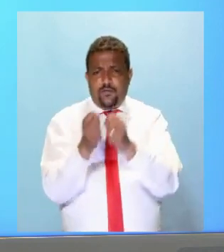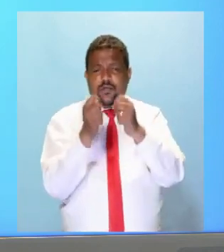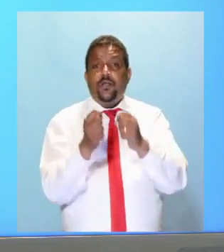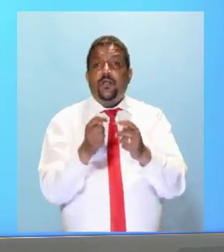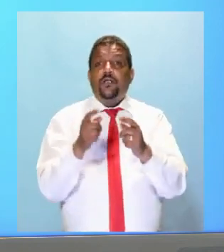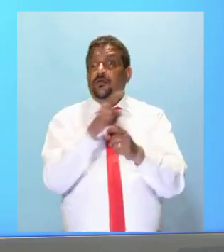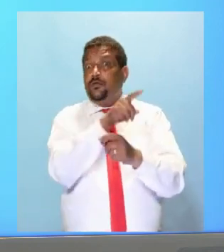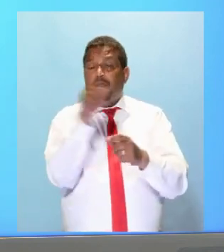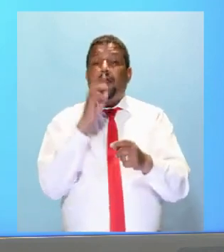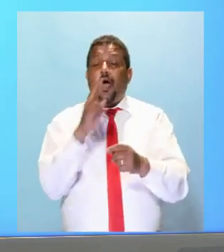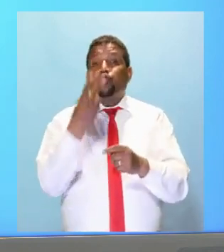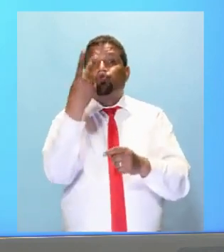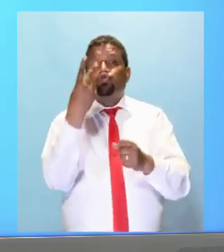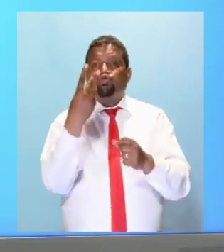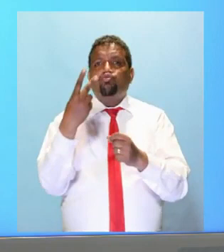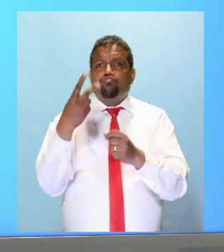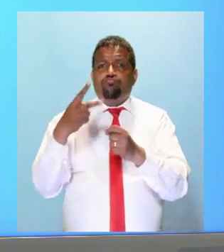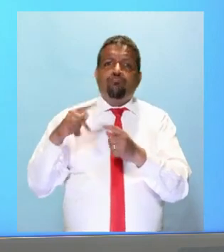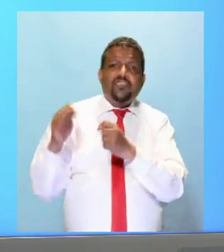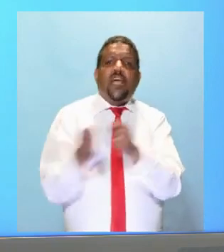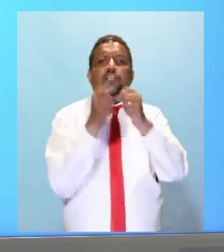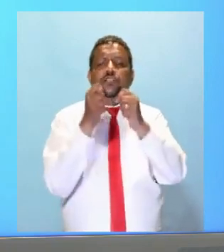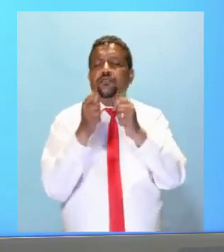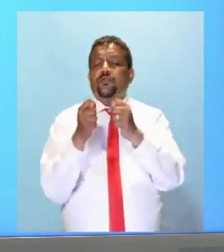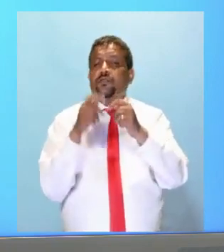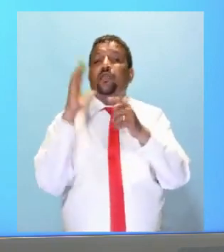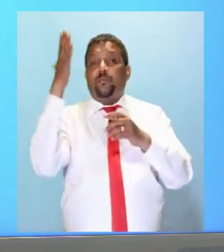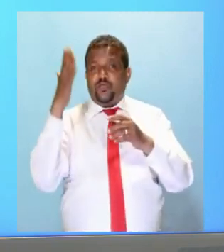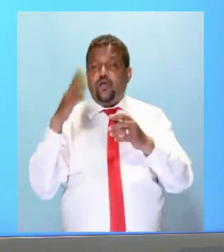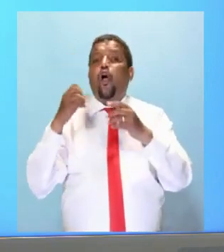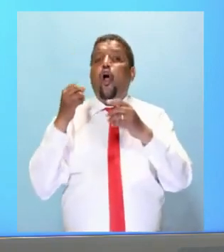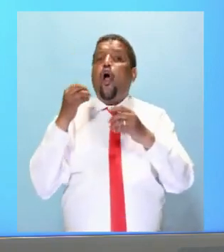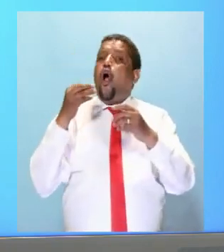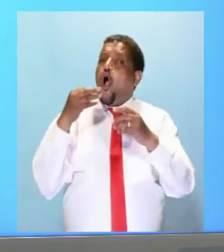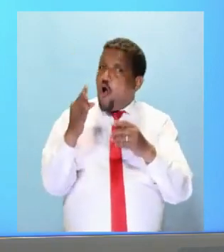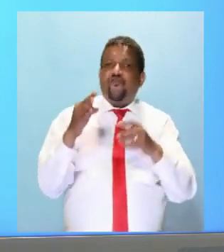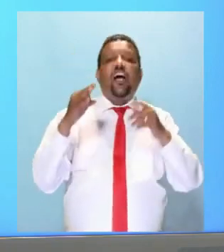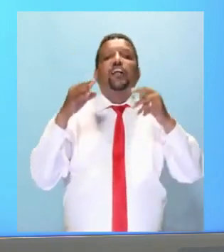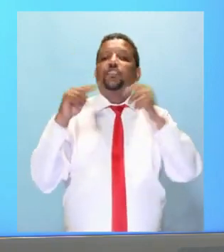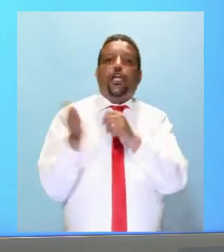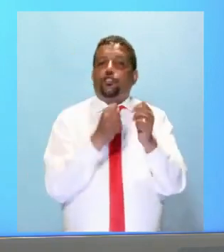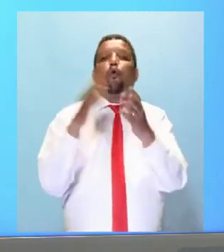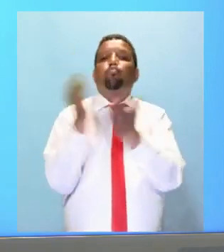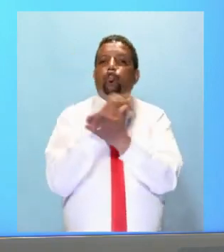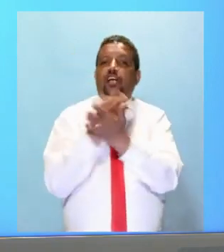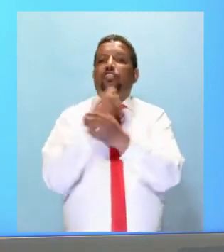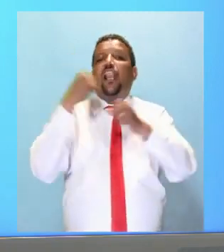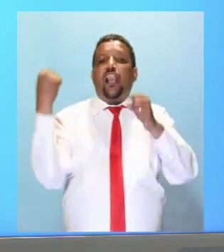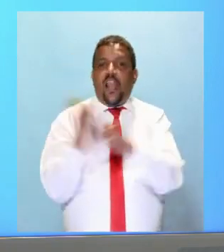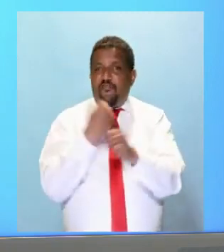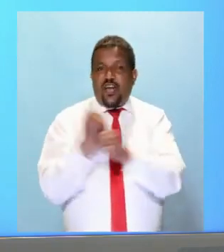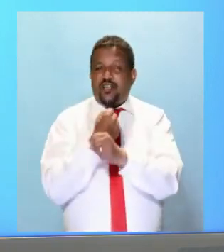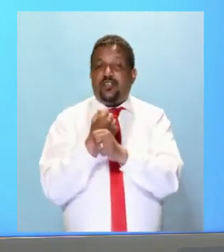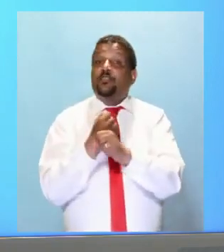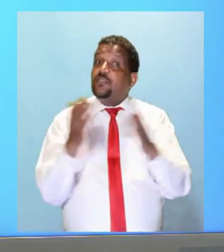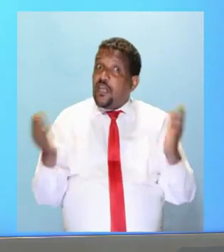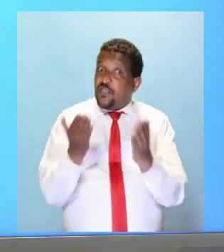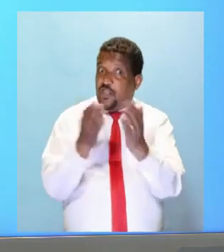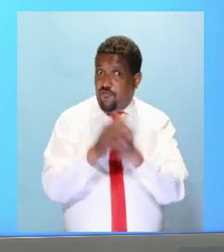2 types of techniques of production called labor intensive and